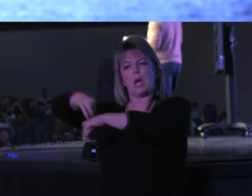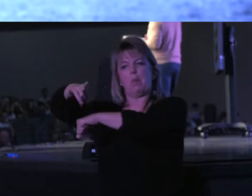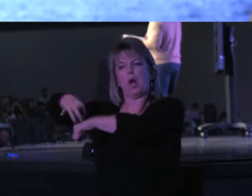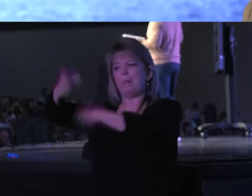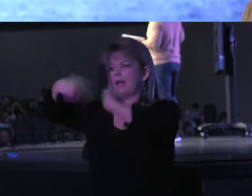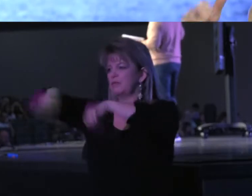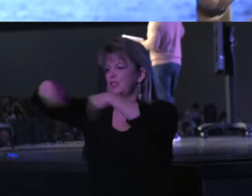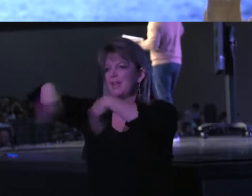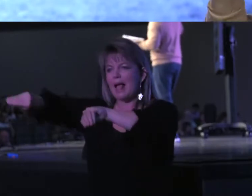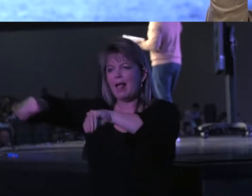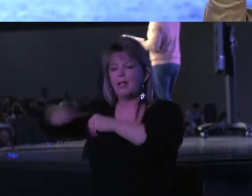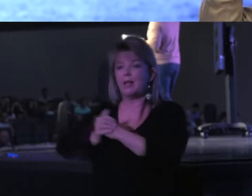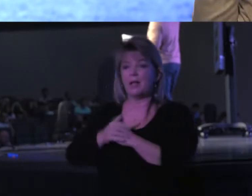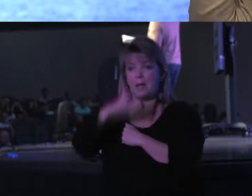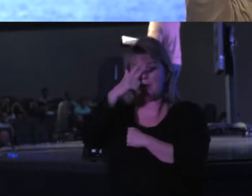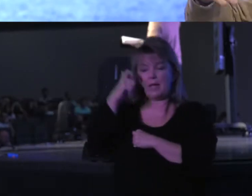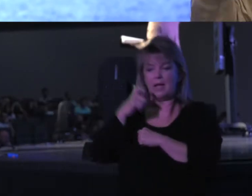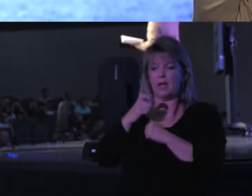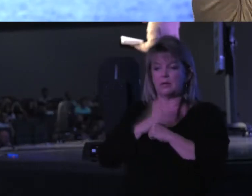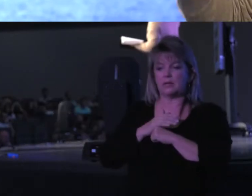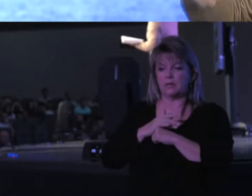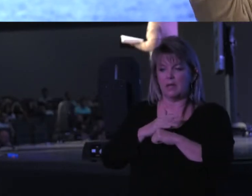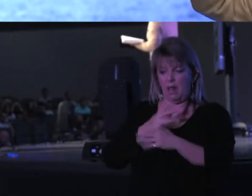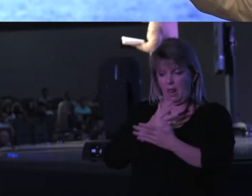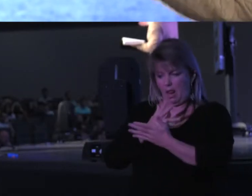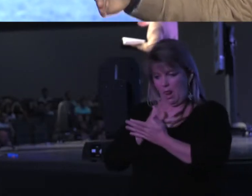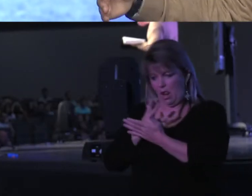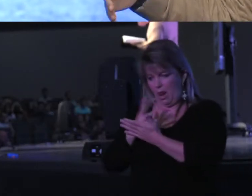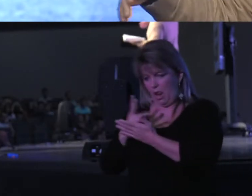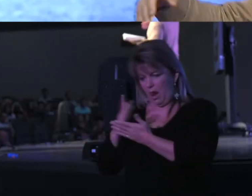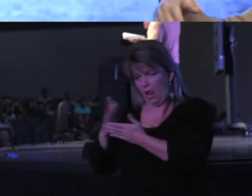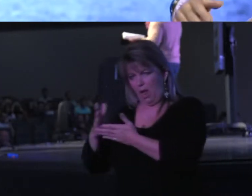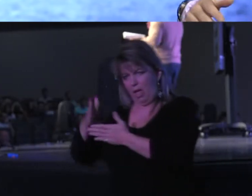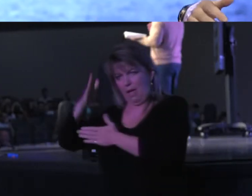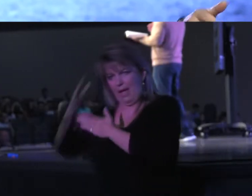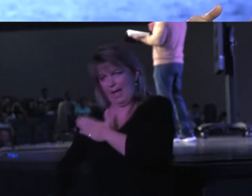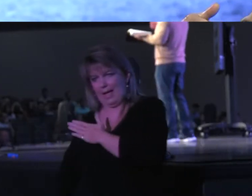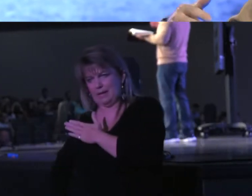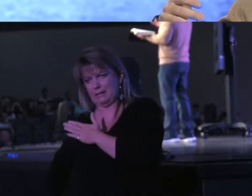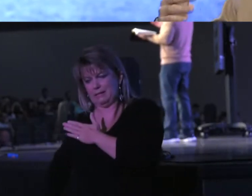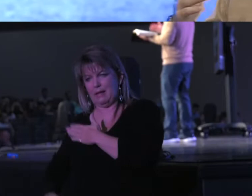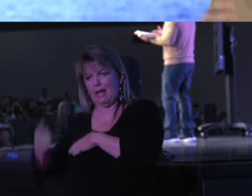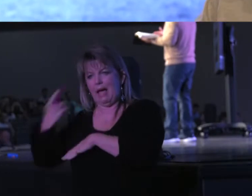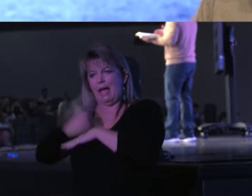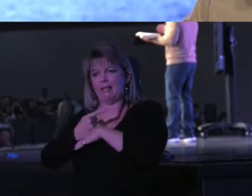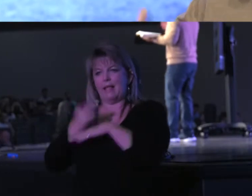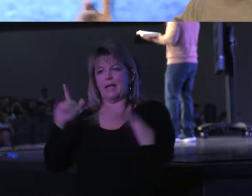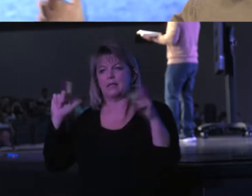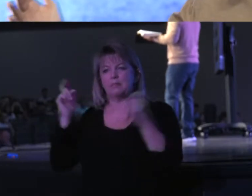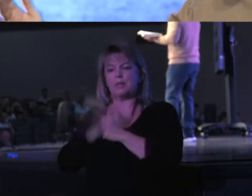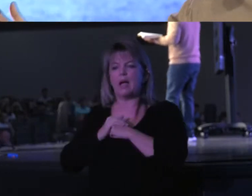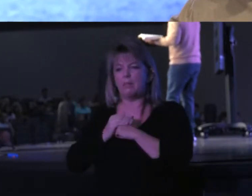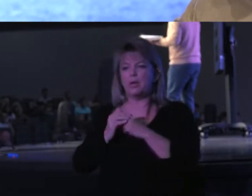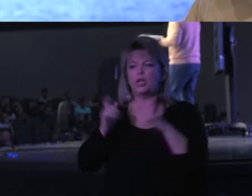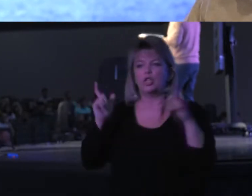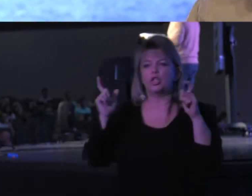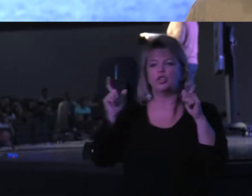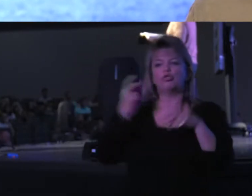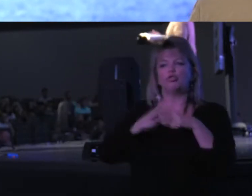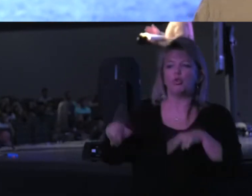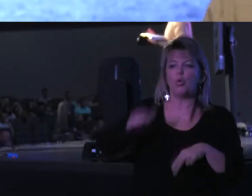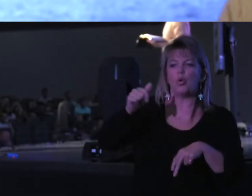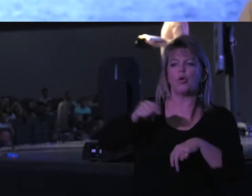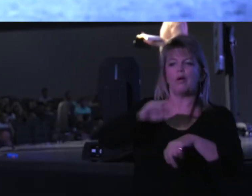for sale because as the growing season ends and the days get shorter and the nights get